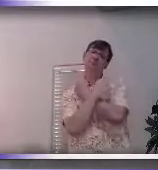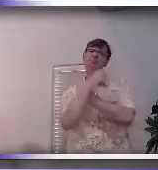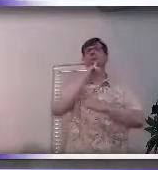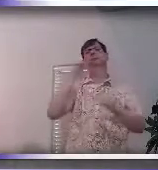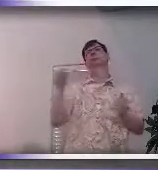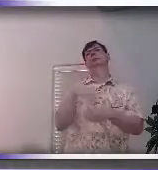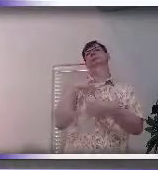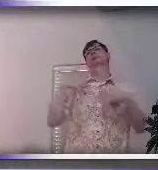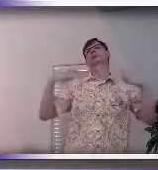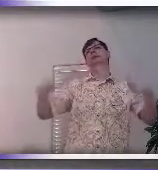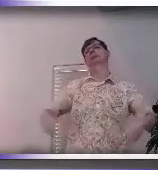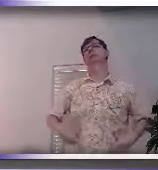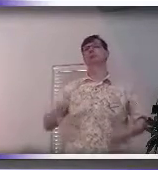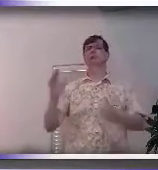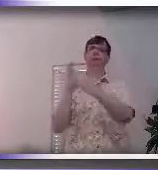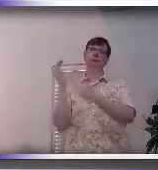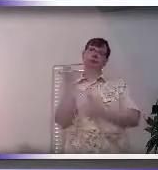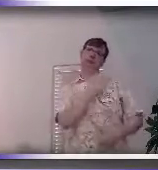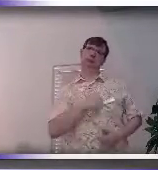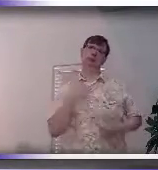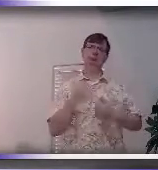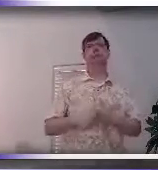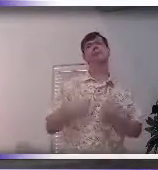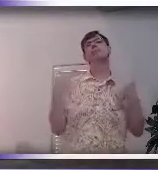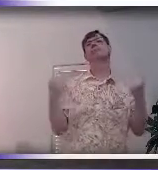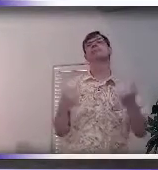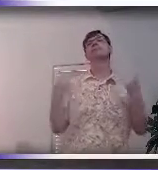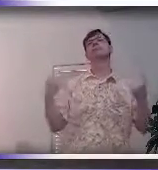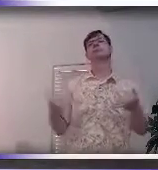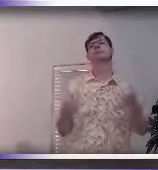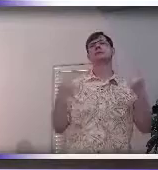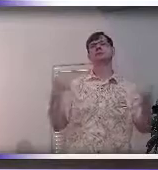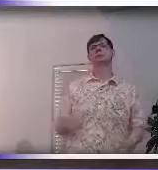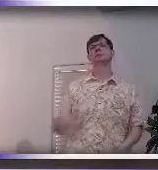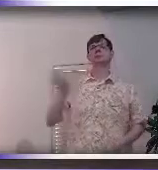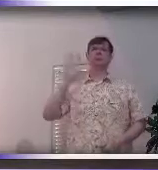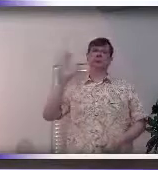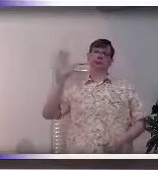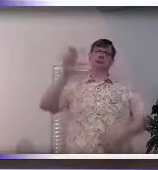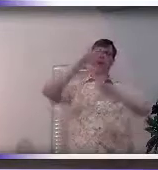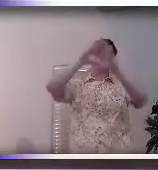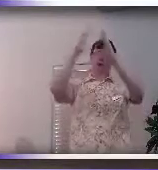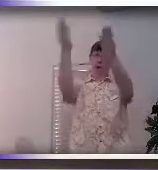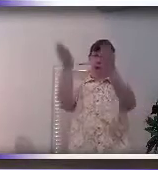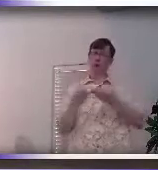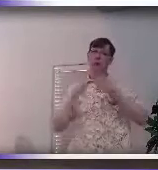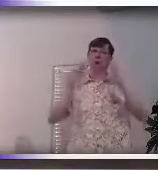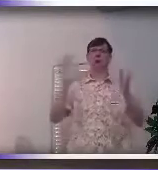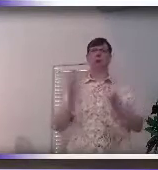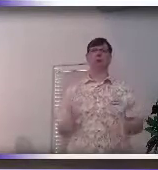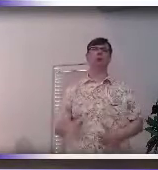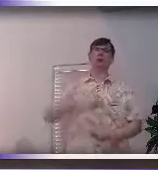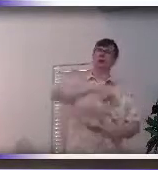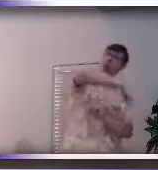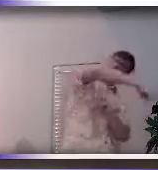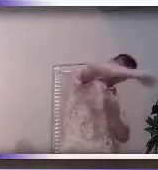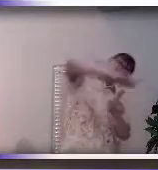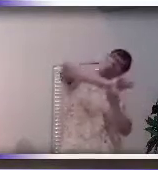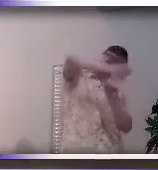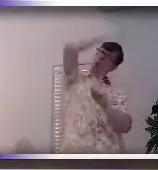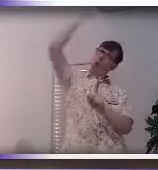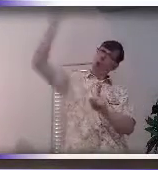and life itself. It is the energy that took form as the whole universe, as all